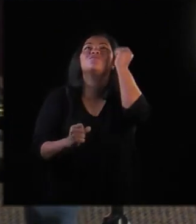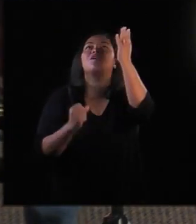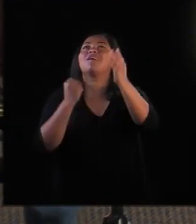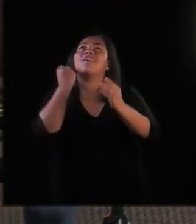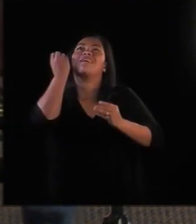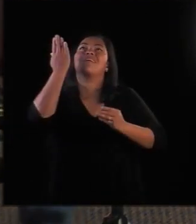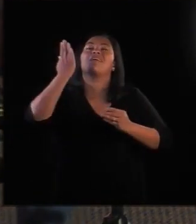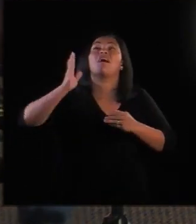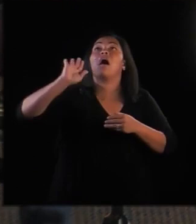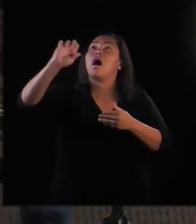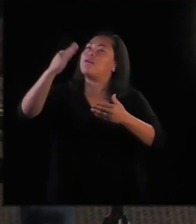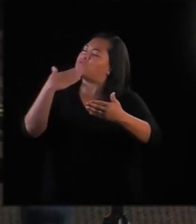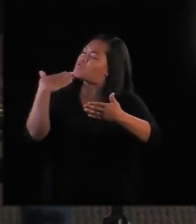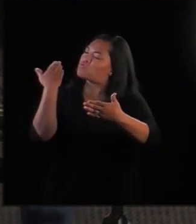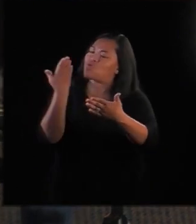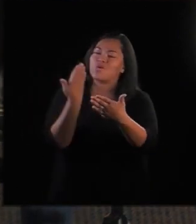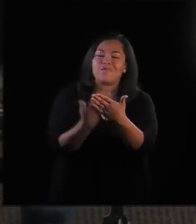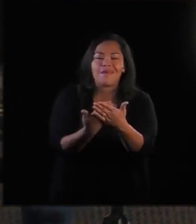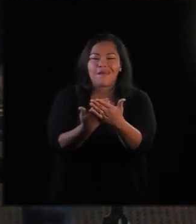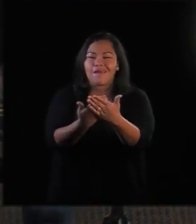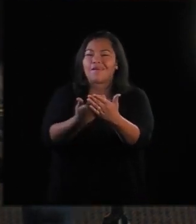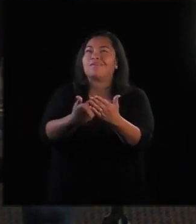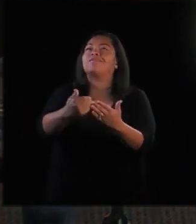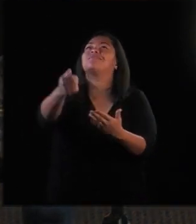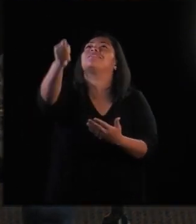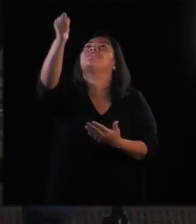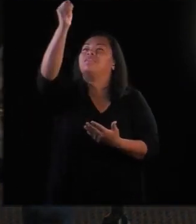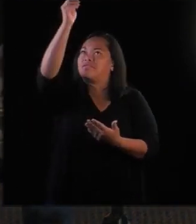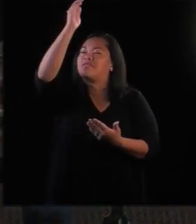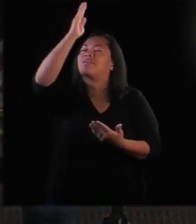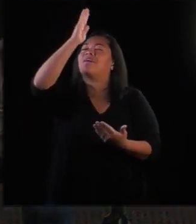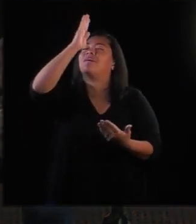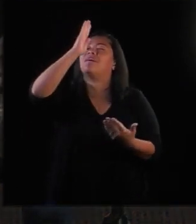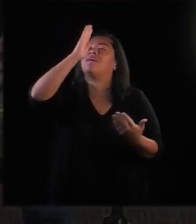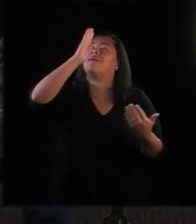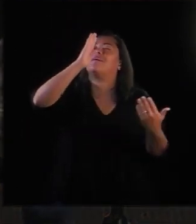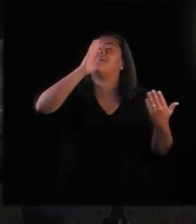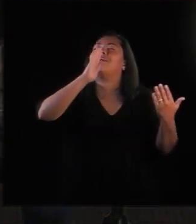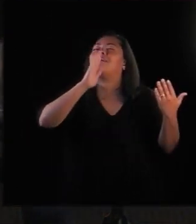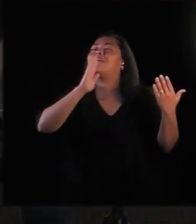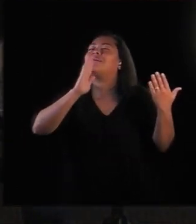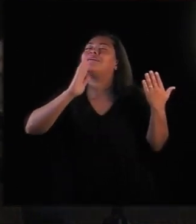I will sing of the goodness of